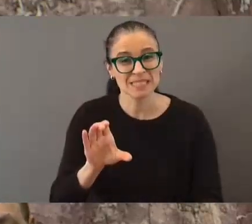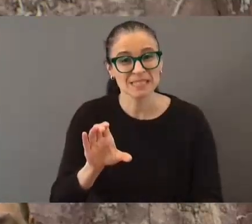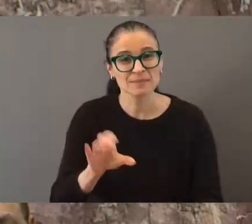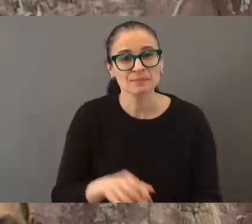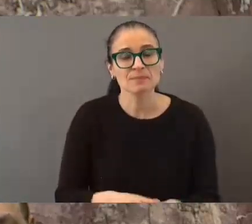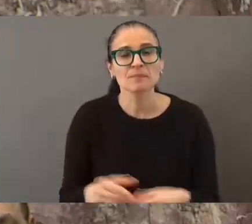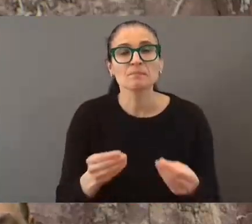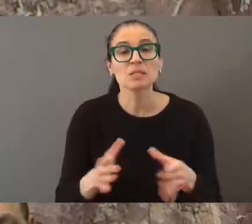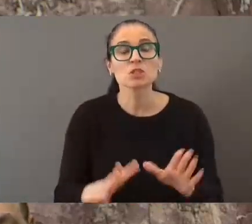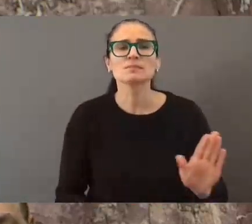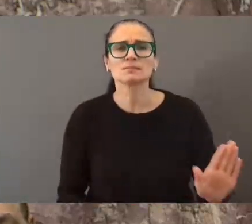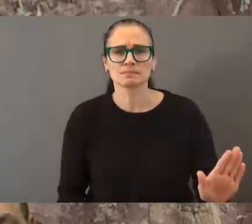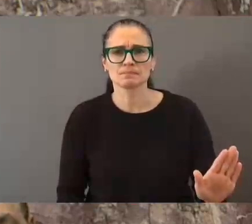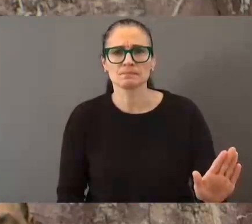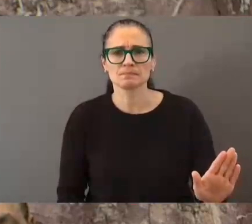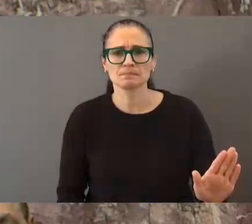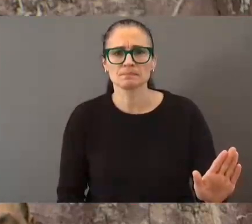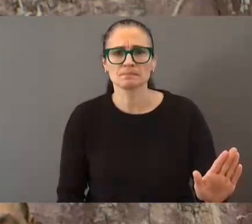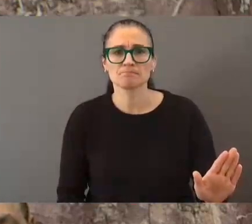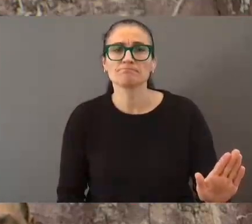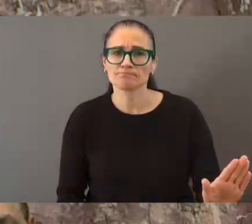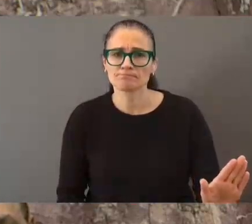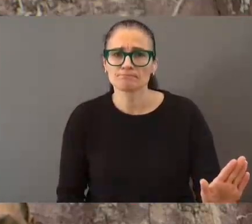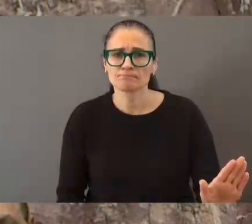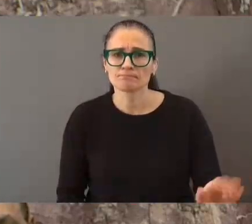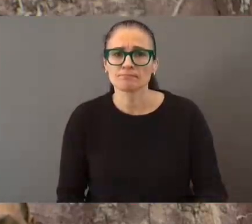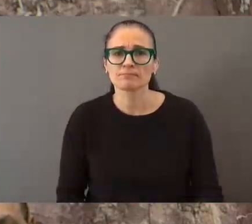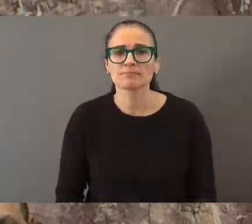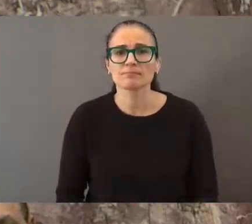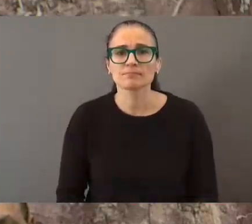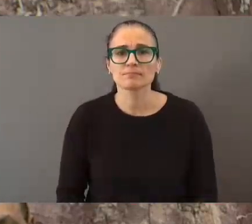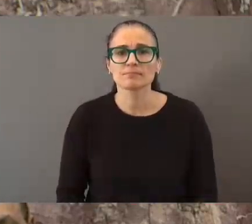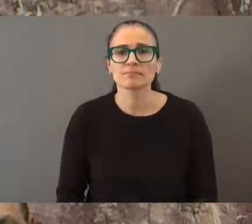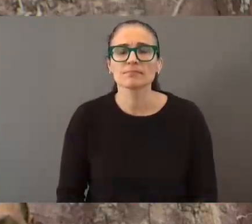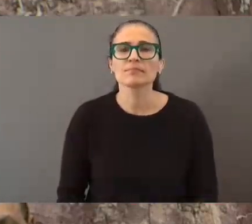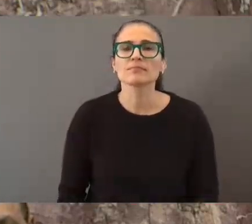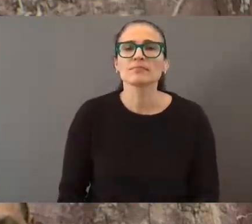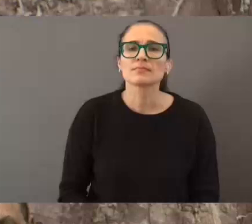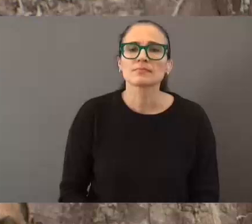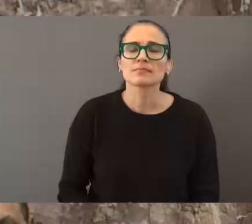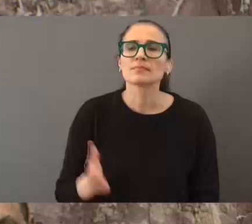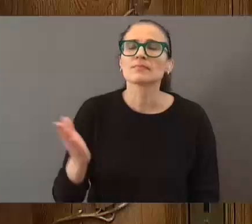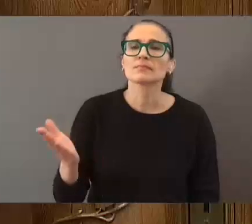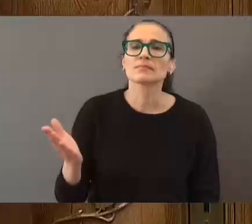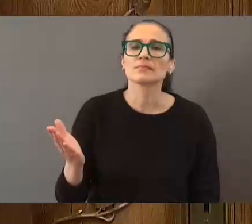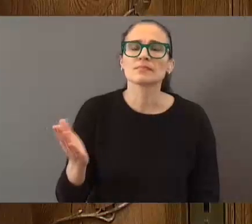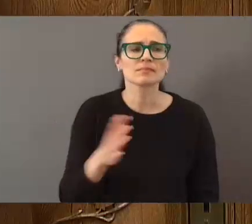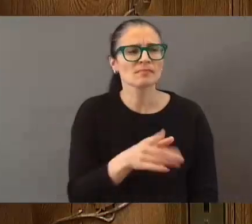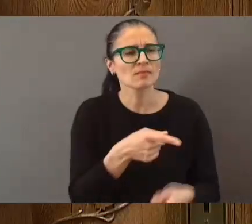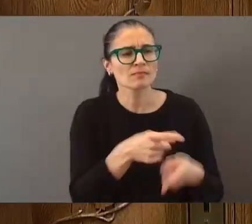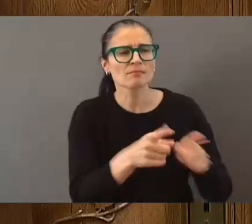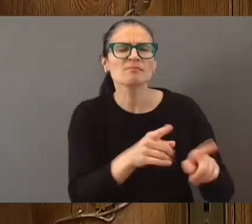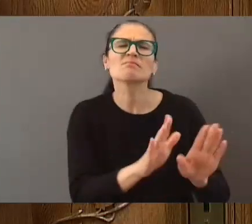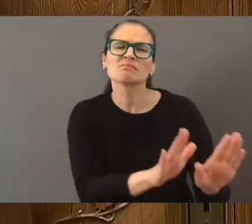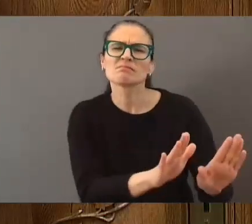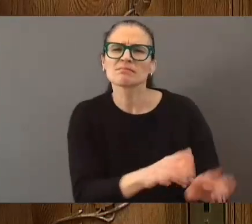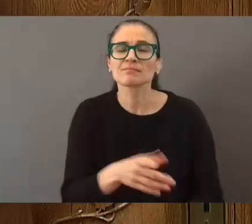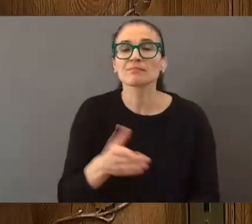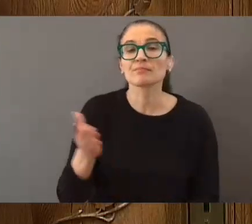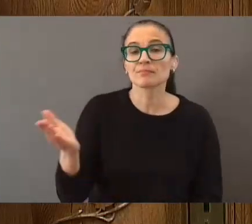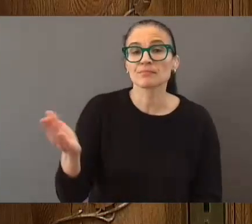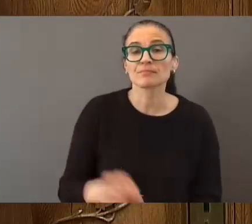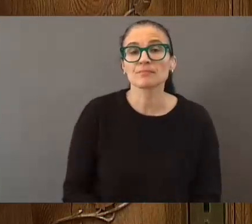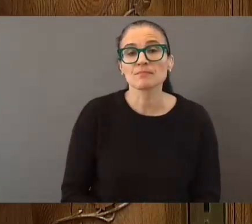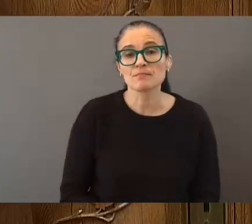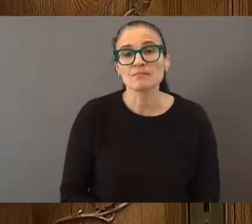let's not be too cheeky about this. It's a serious question. Members, it's a serious question. Let's hear